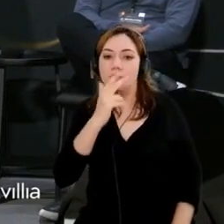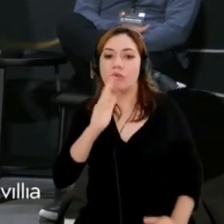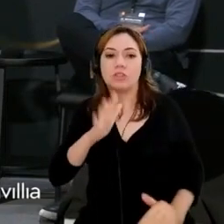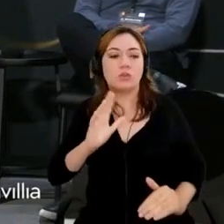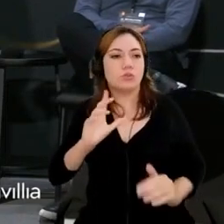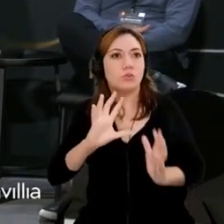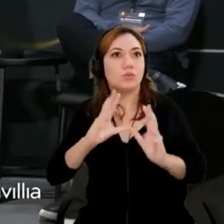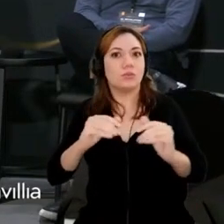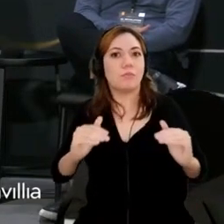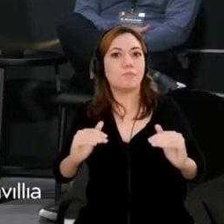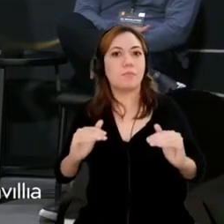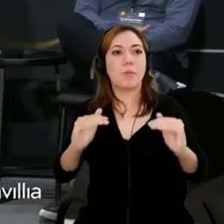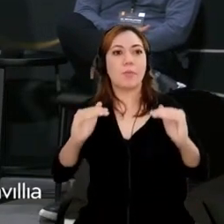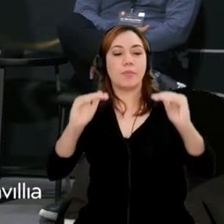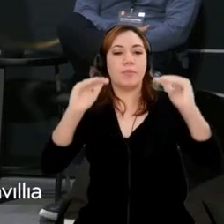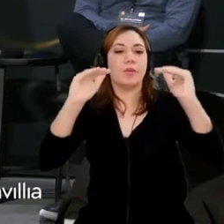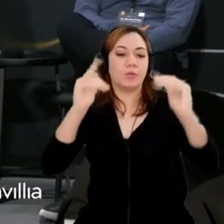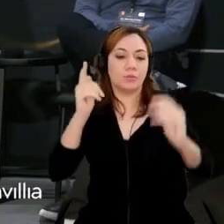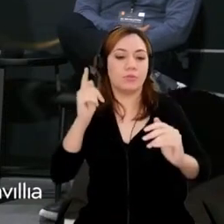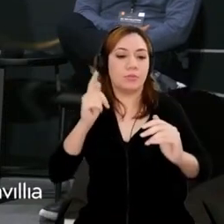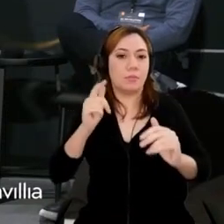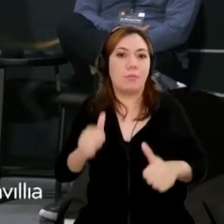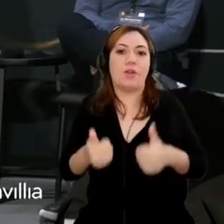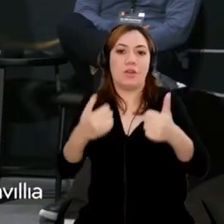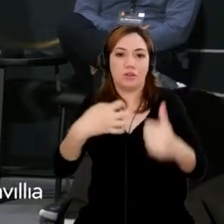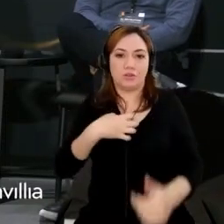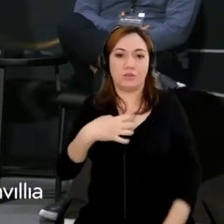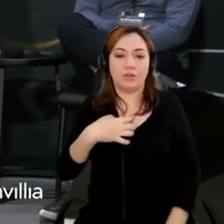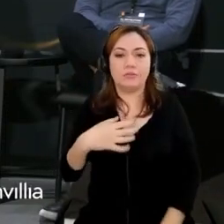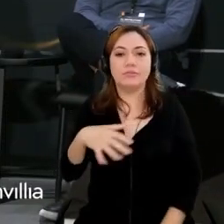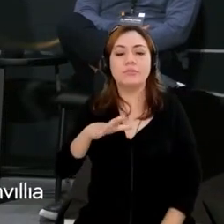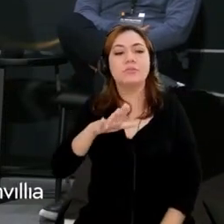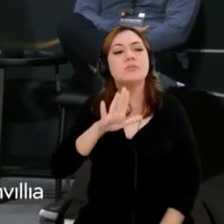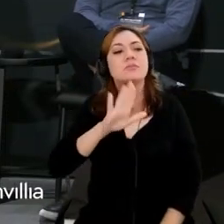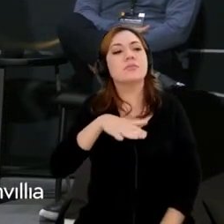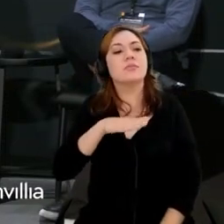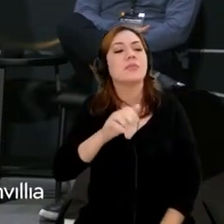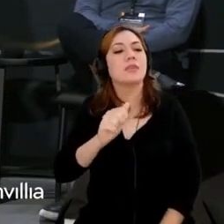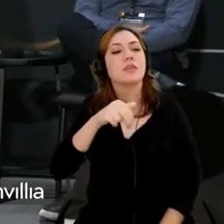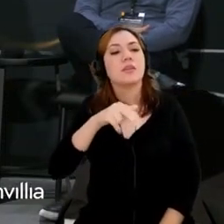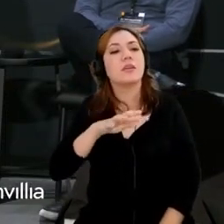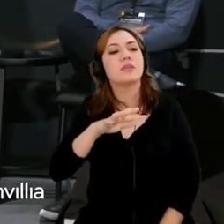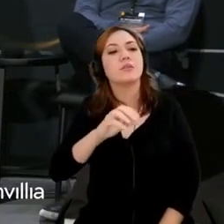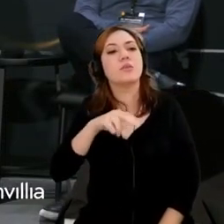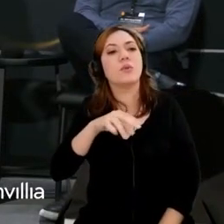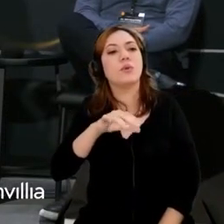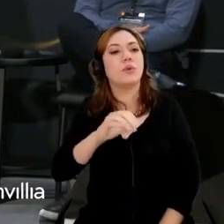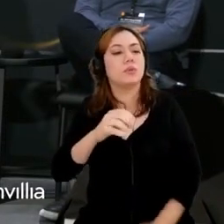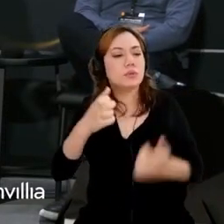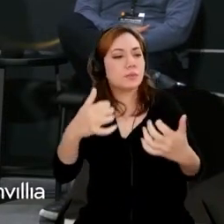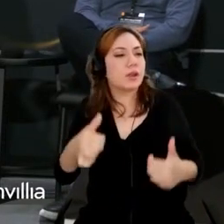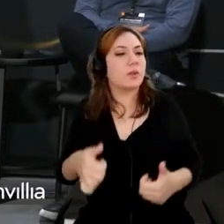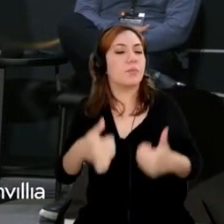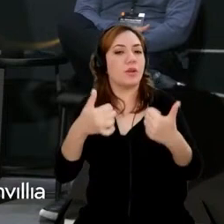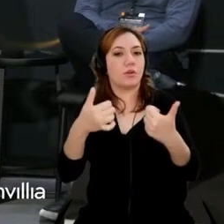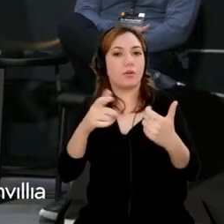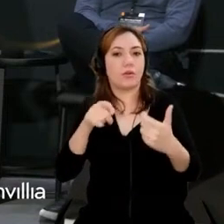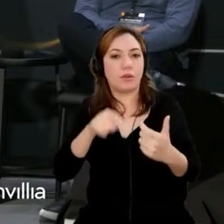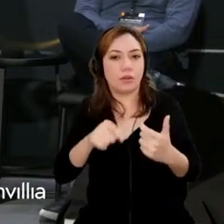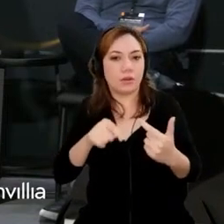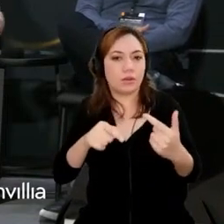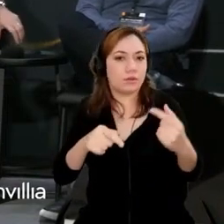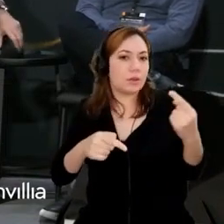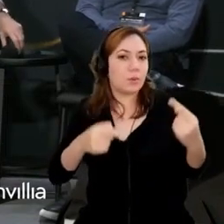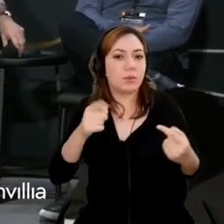speak a little bit about that, Antonio. You know, with so much competition, it's not just about price. So how can